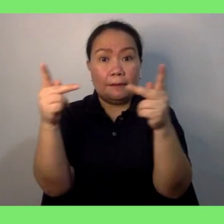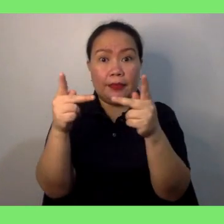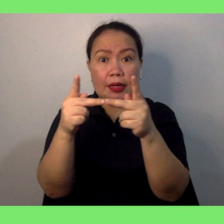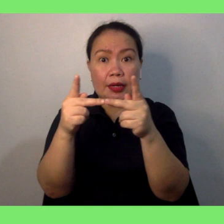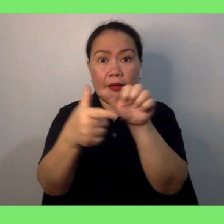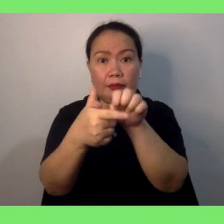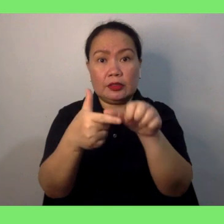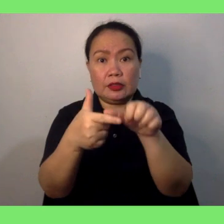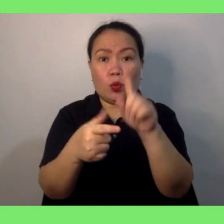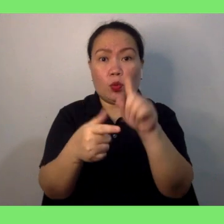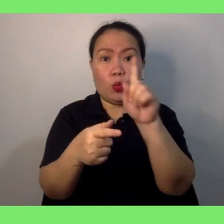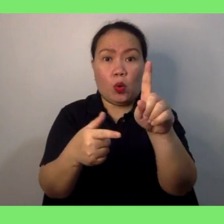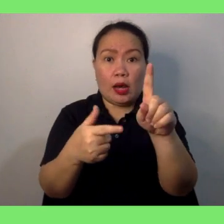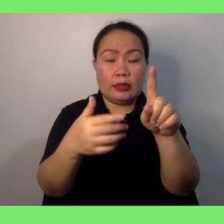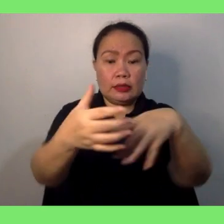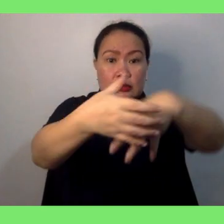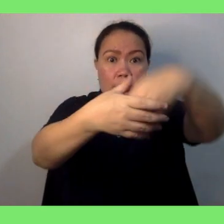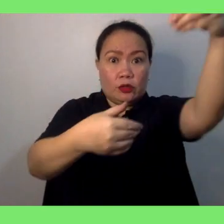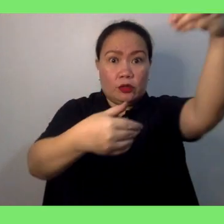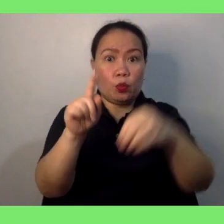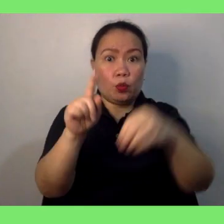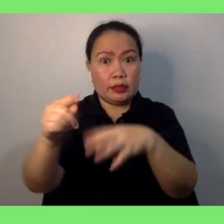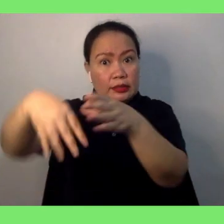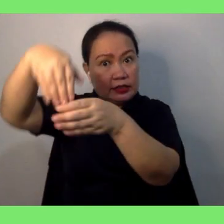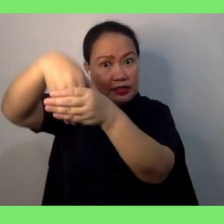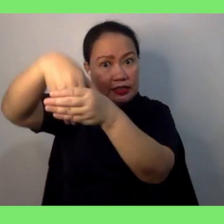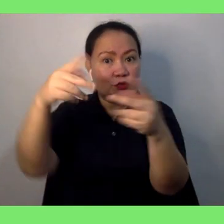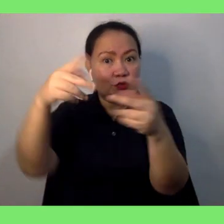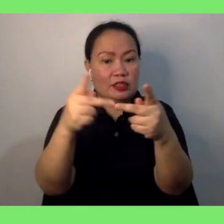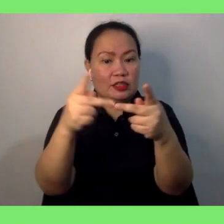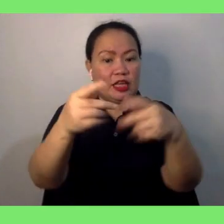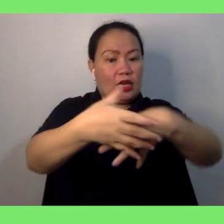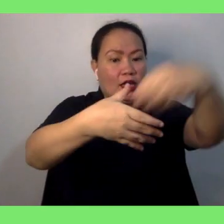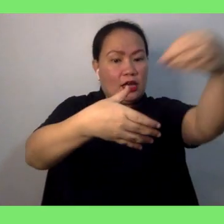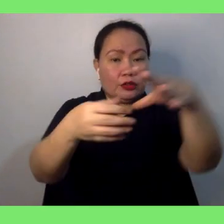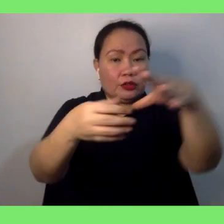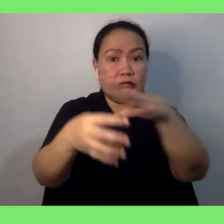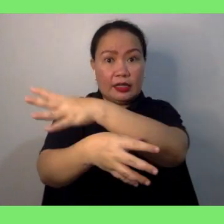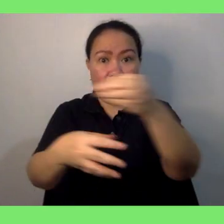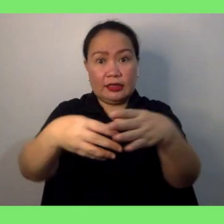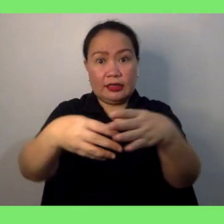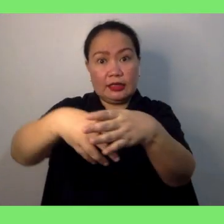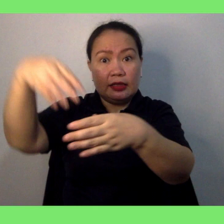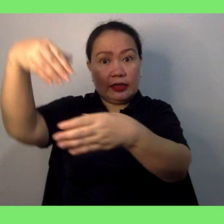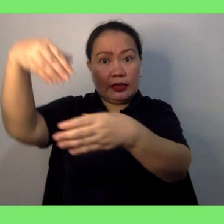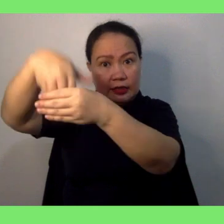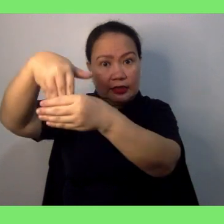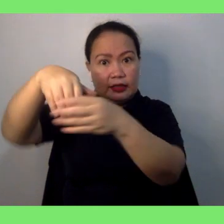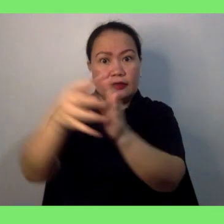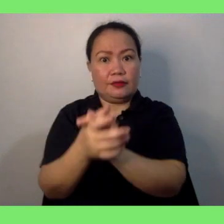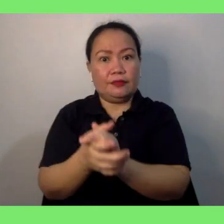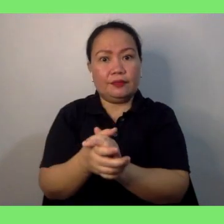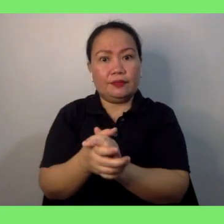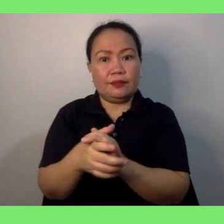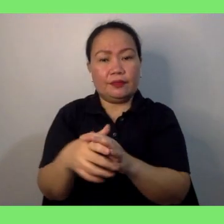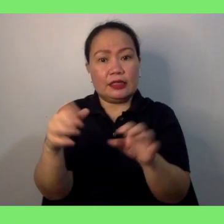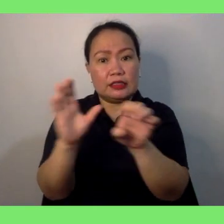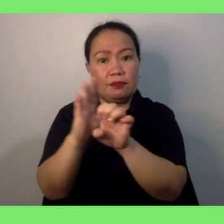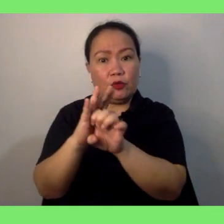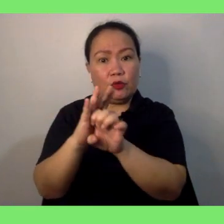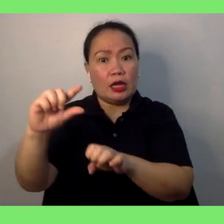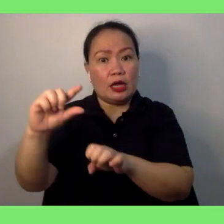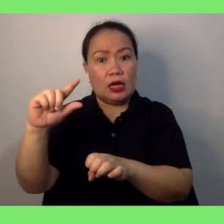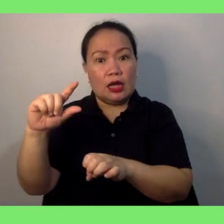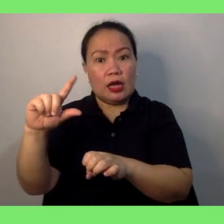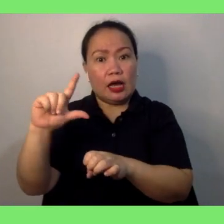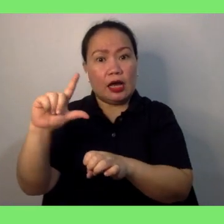ay exterior, yung isa ay interior. Okay? So, halimbawa, ito, interior, yung